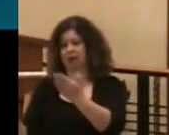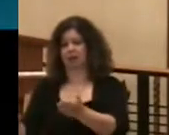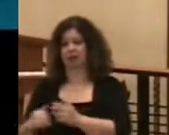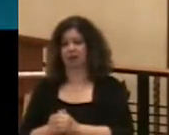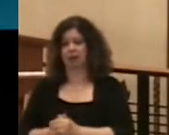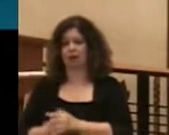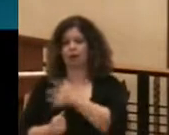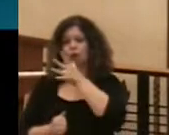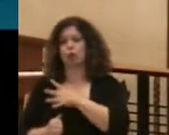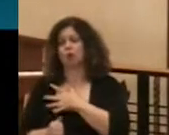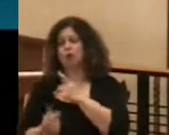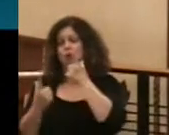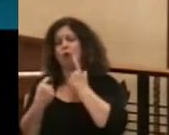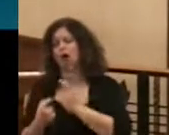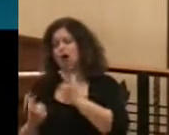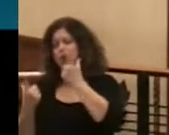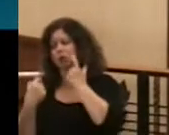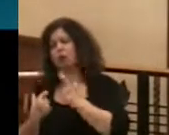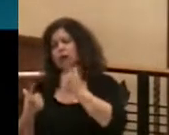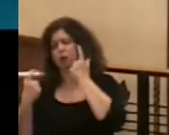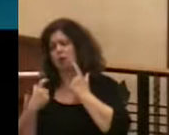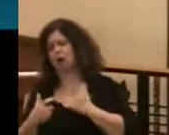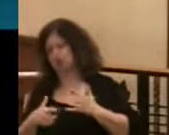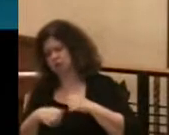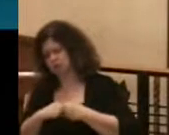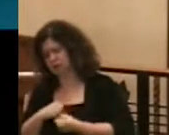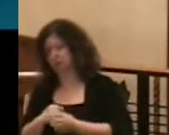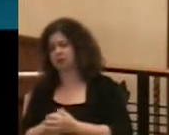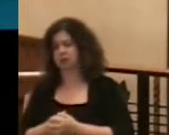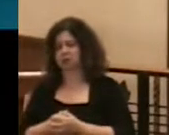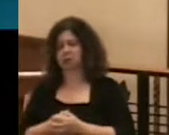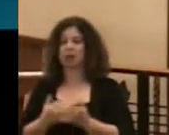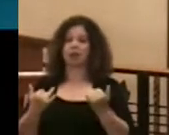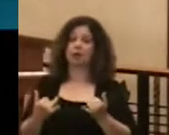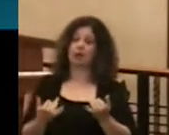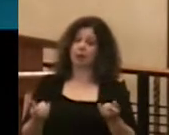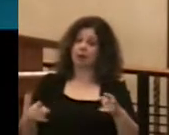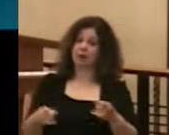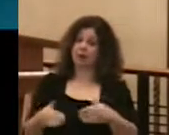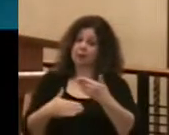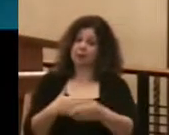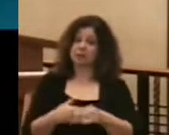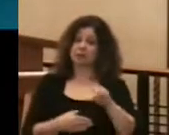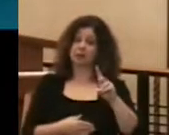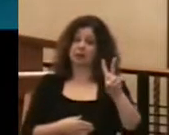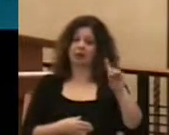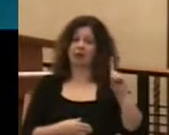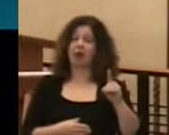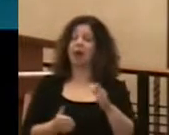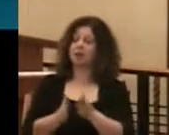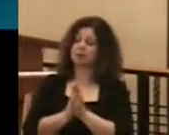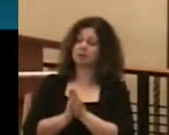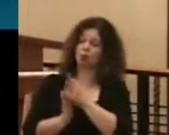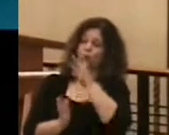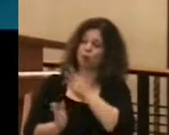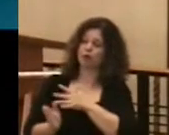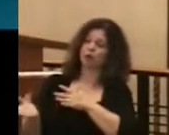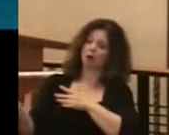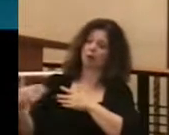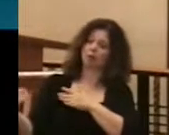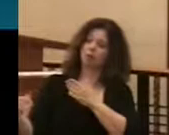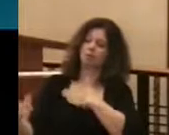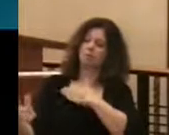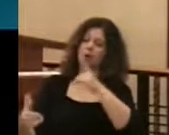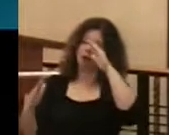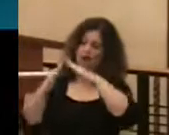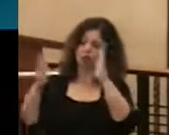David sent and brought her to his house, and she became his wife and bore him a son. But the thing that David had